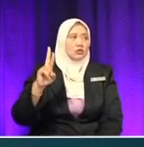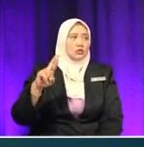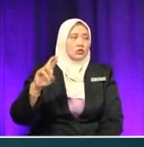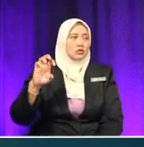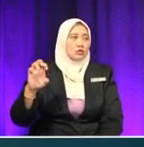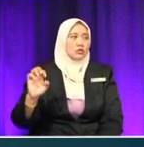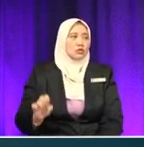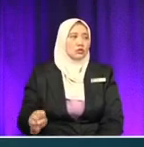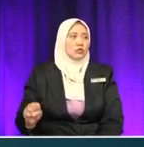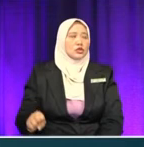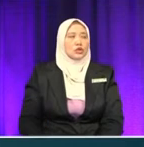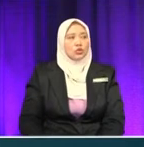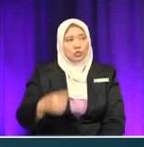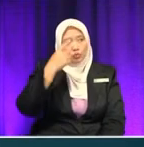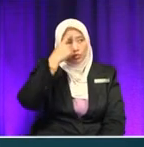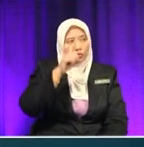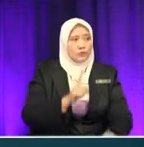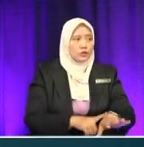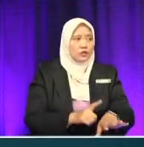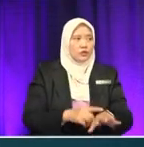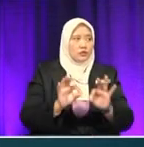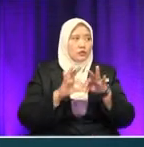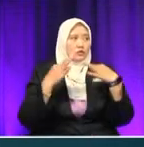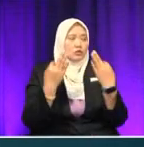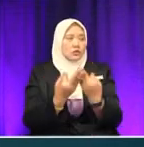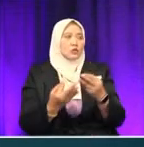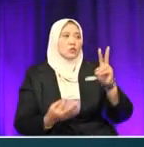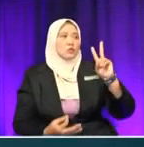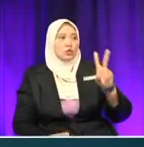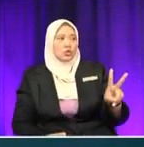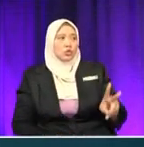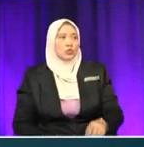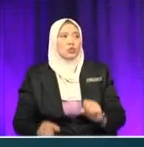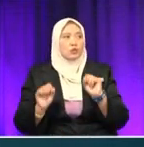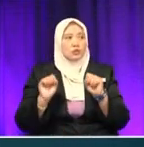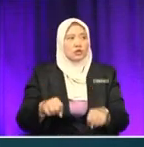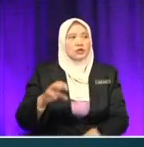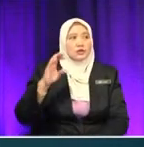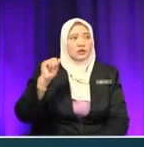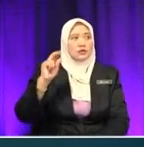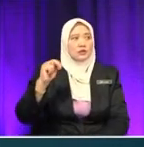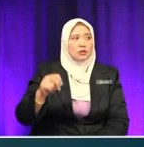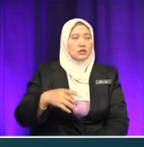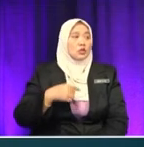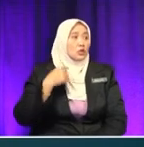positive memories. And the last one keeps us emotionally closer to each other. So when you have all these 3 colors, only